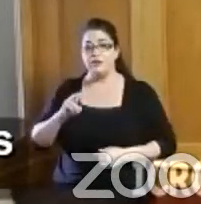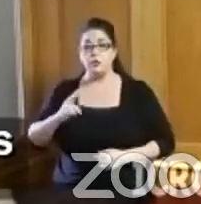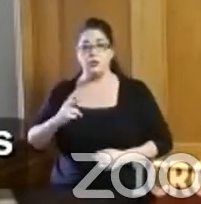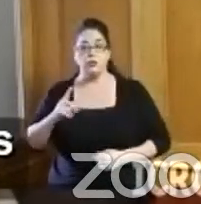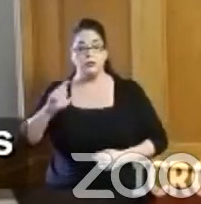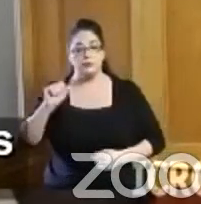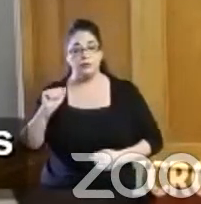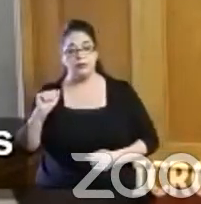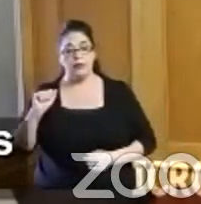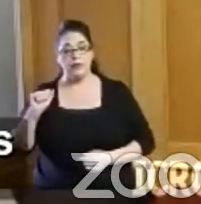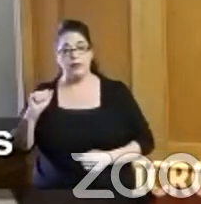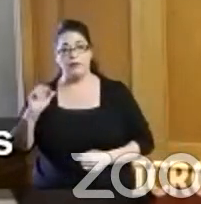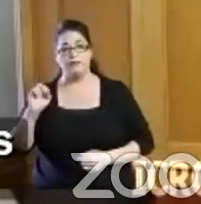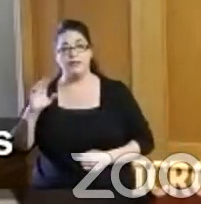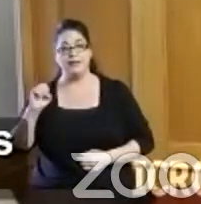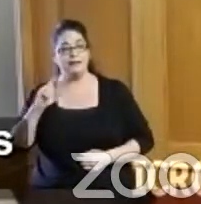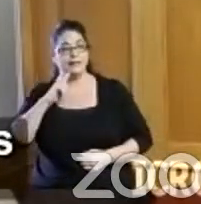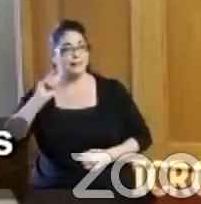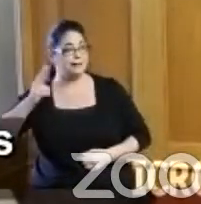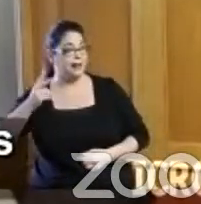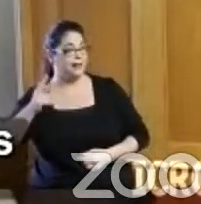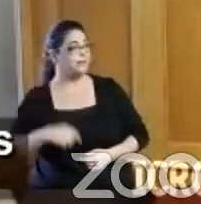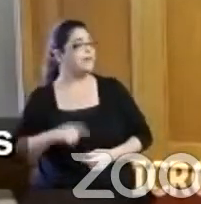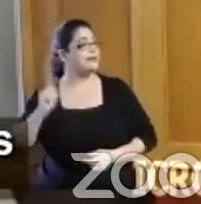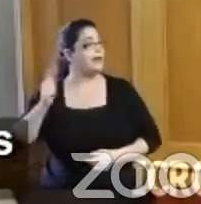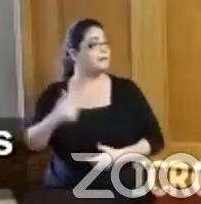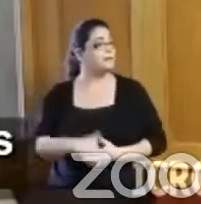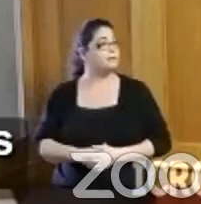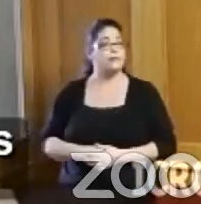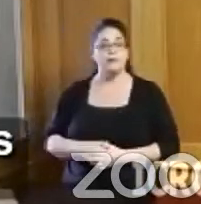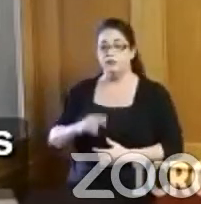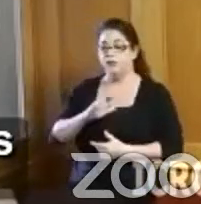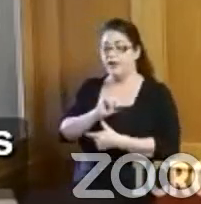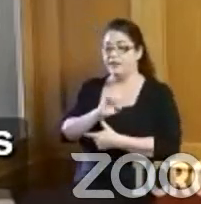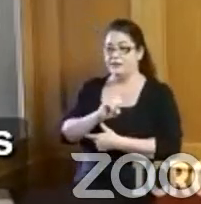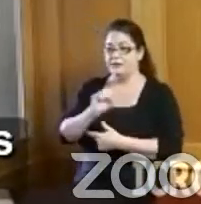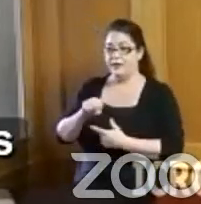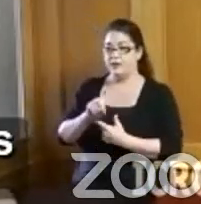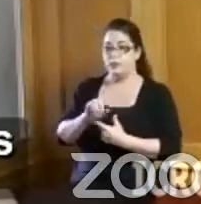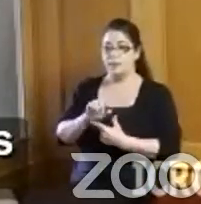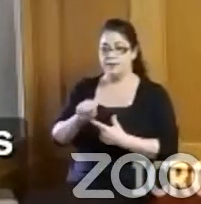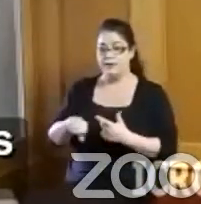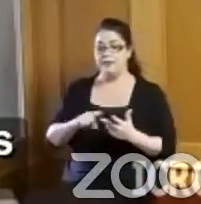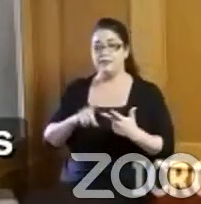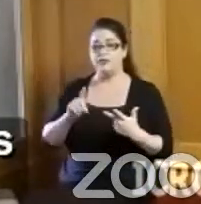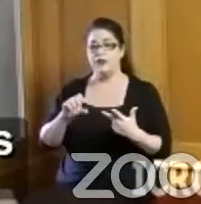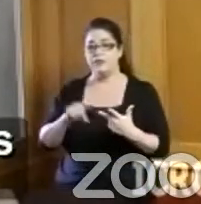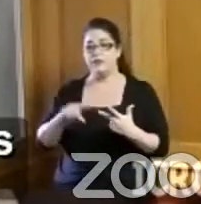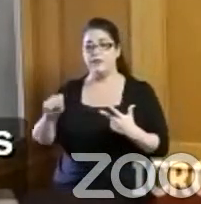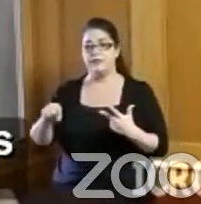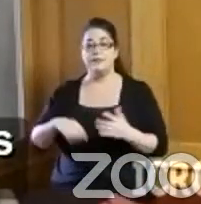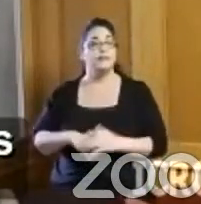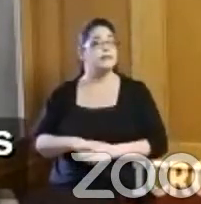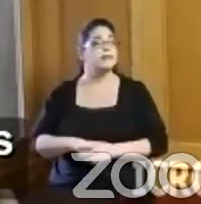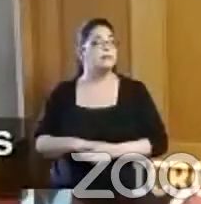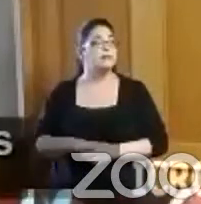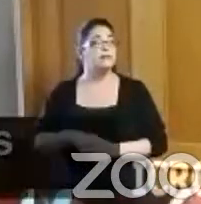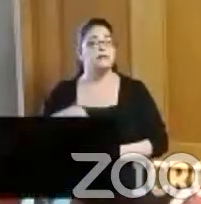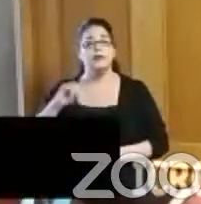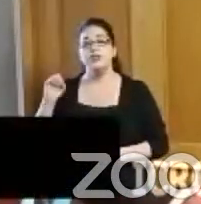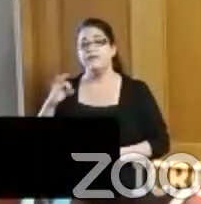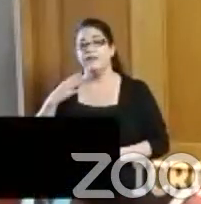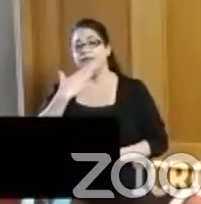Second. Commissioner Summer Dumas? Yes. Commissioner Reese? Yes. Commissioner Driehaus? Yes. Thank you, commissioners. And just one quick comment